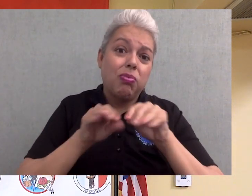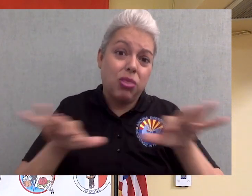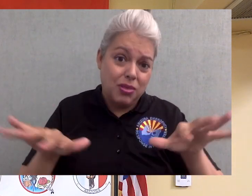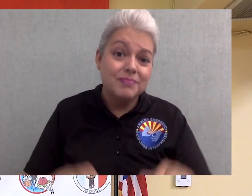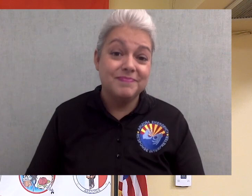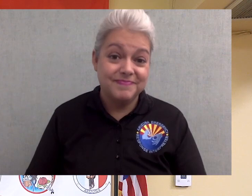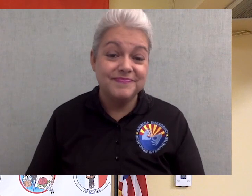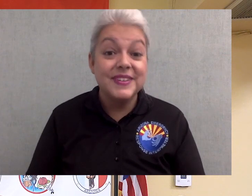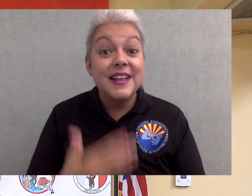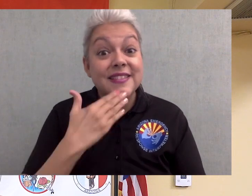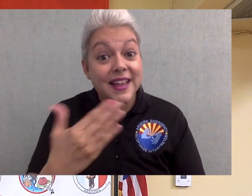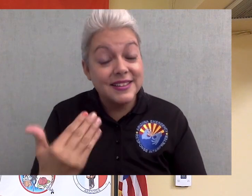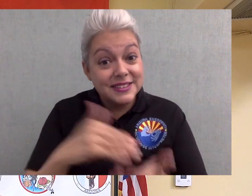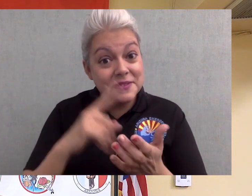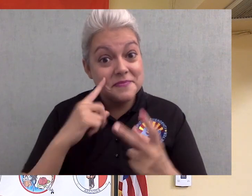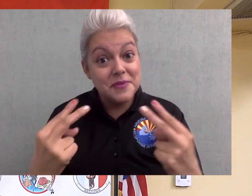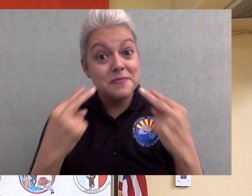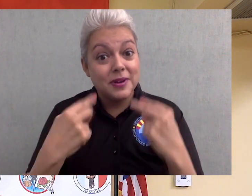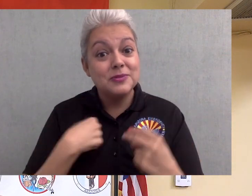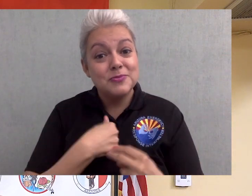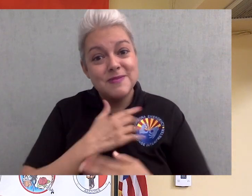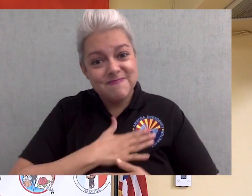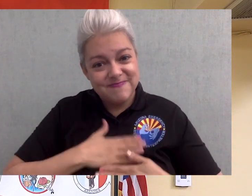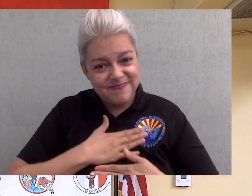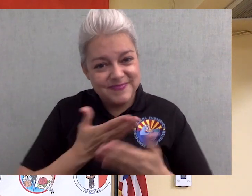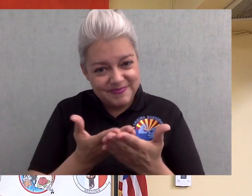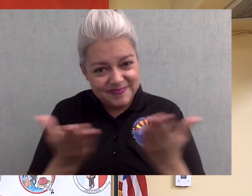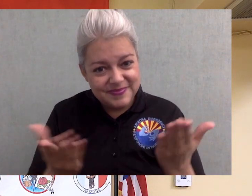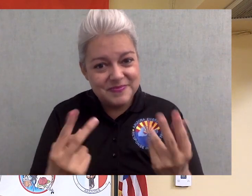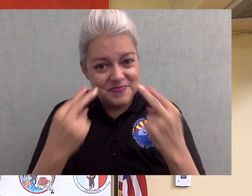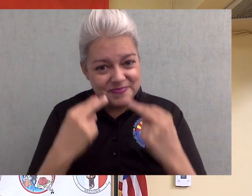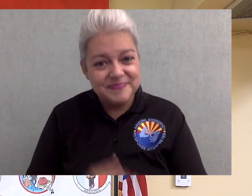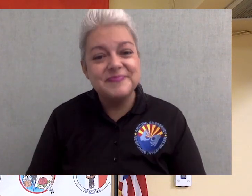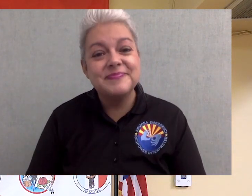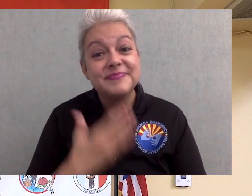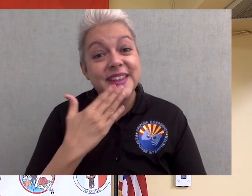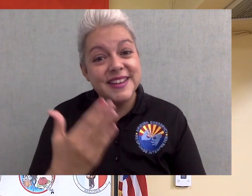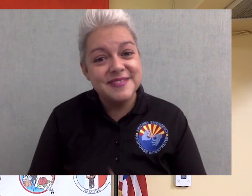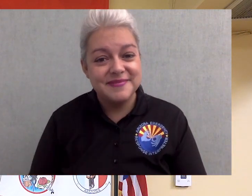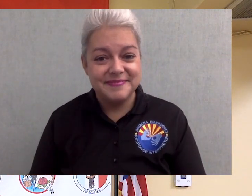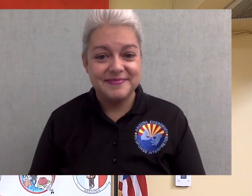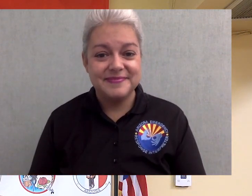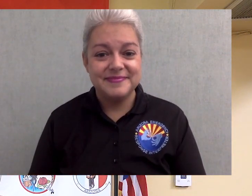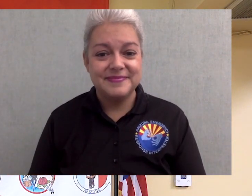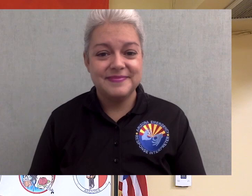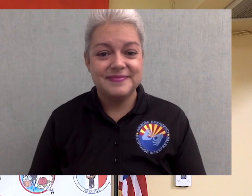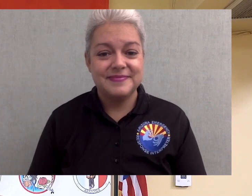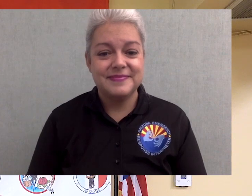COVID-19. So thank you once again for tuning in. We appreciate you being here with us. Thank you.